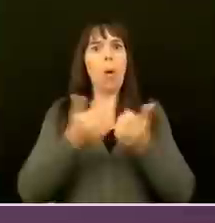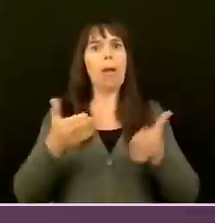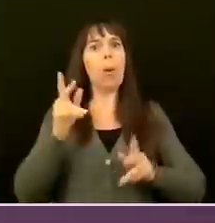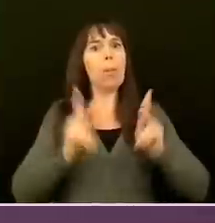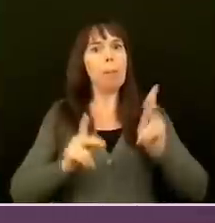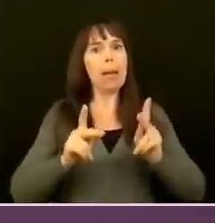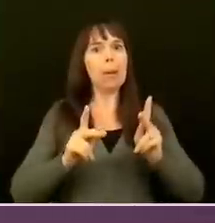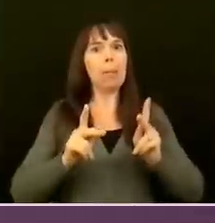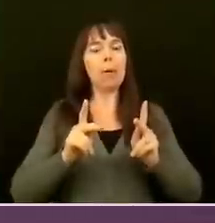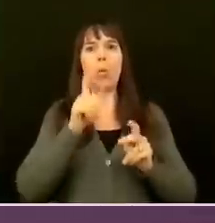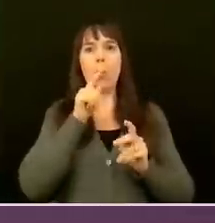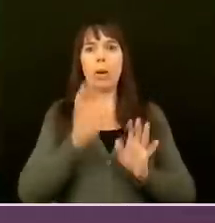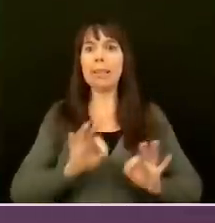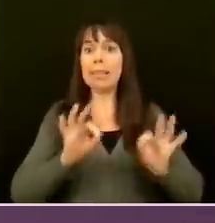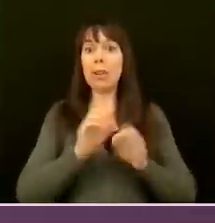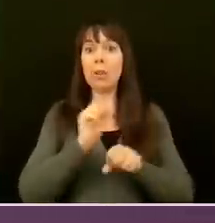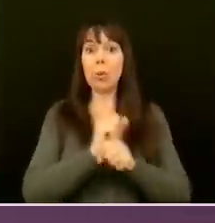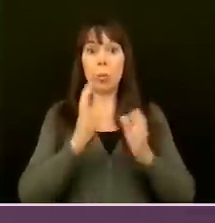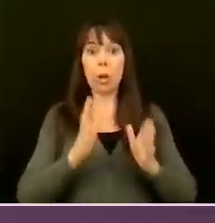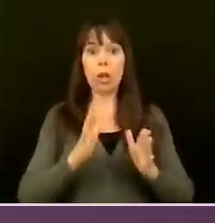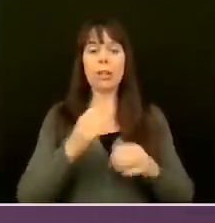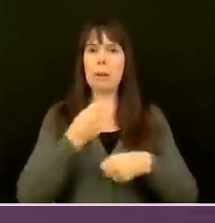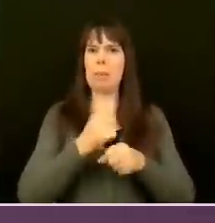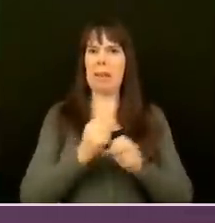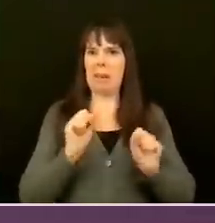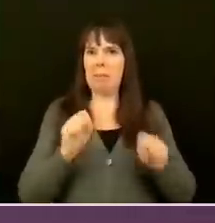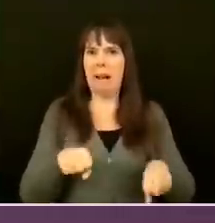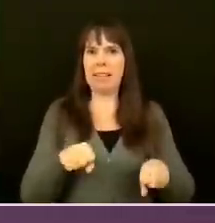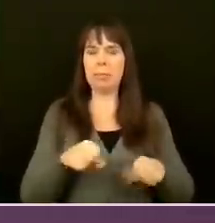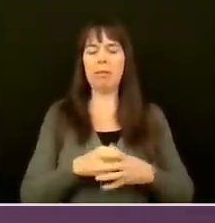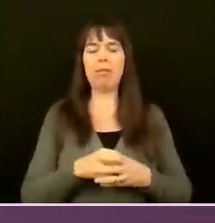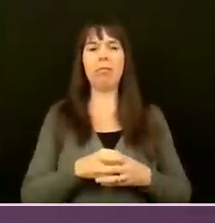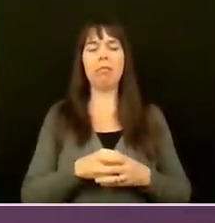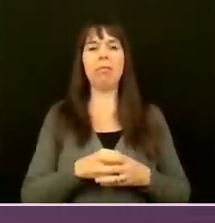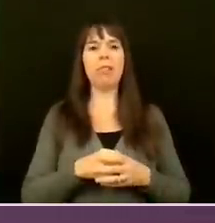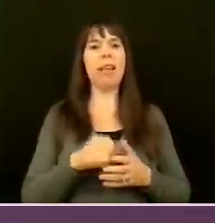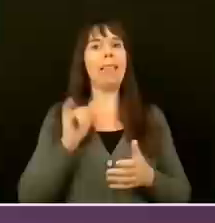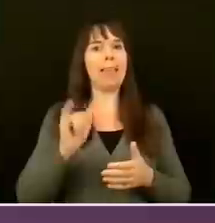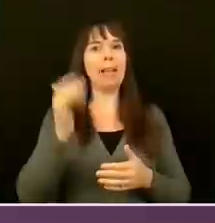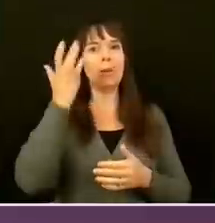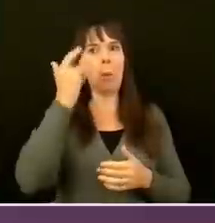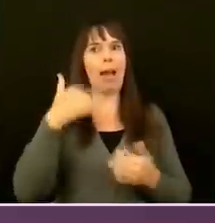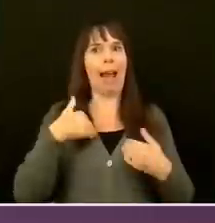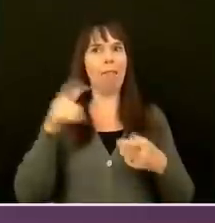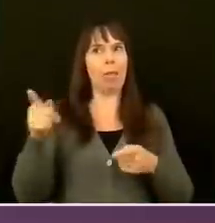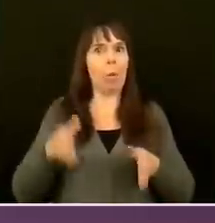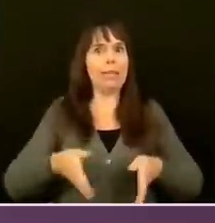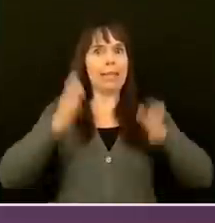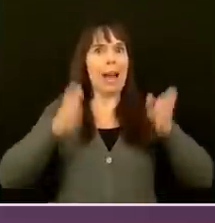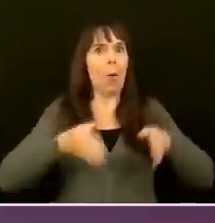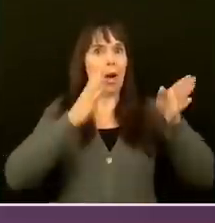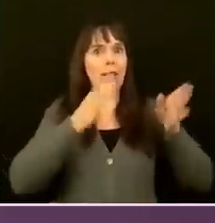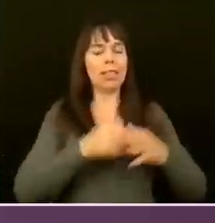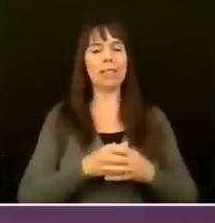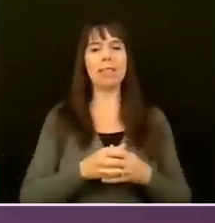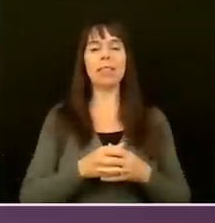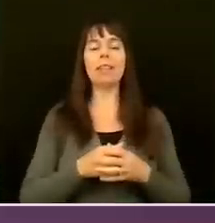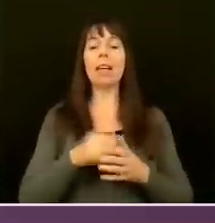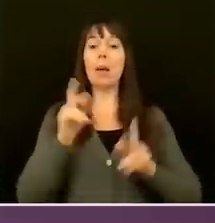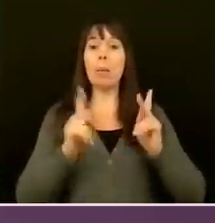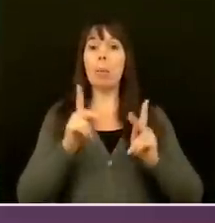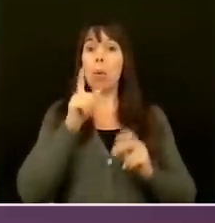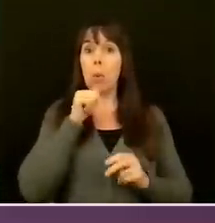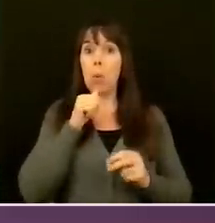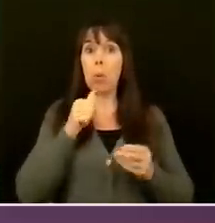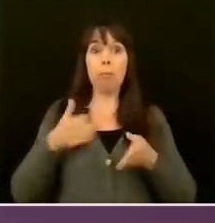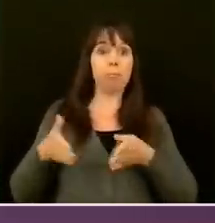their essential workers made it possible. Those are the reasons that we have these towers. The people that paved the